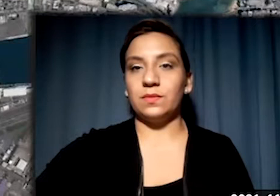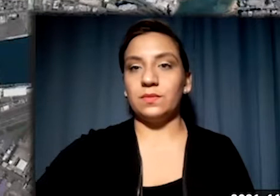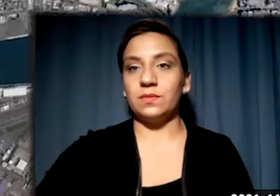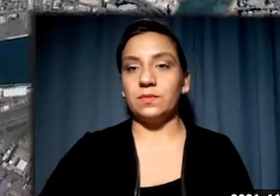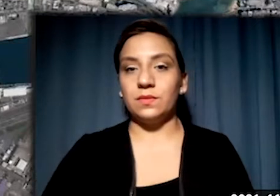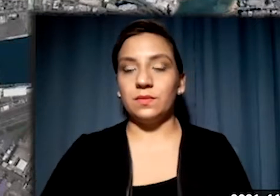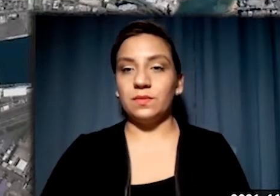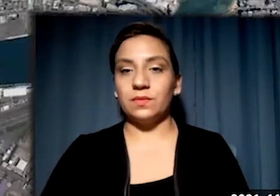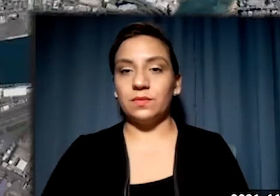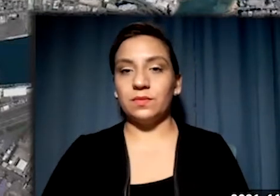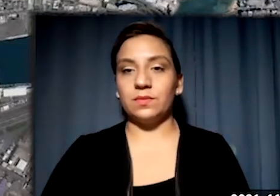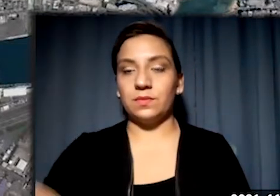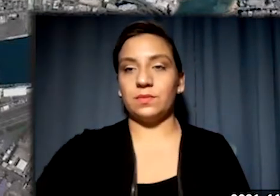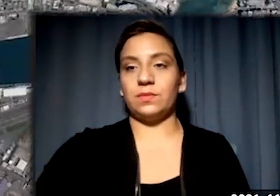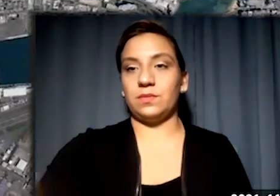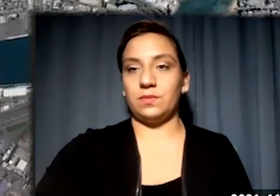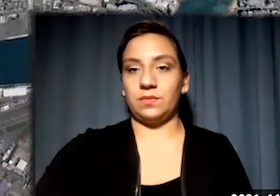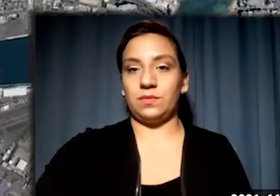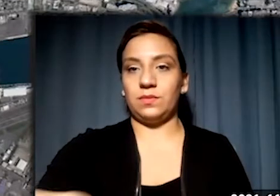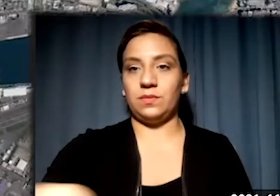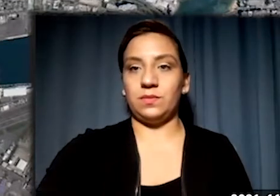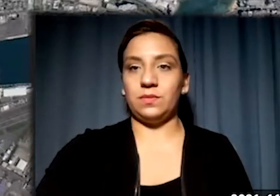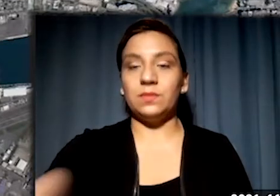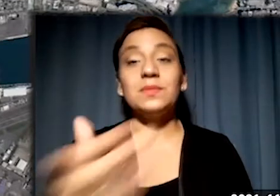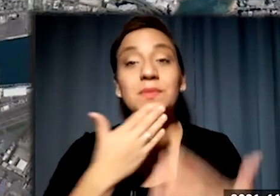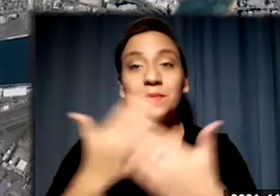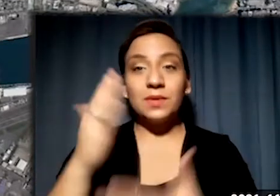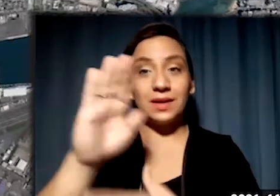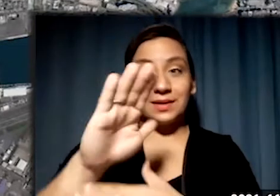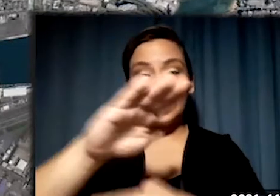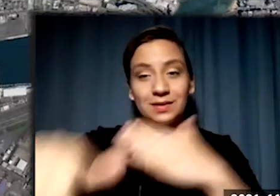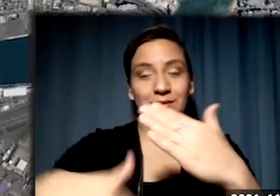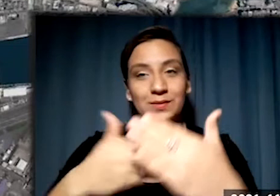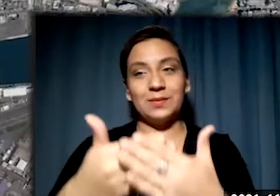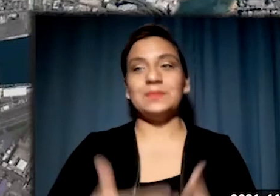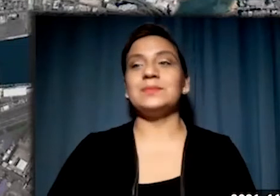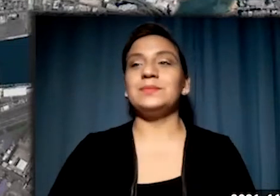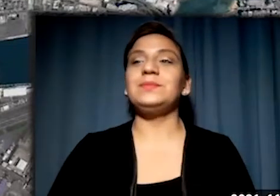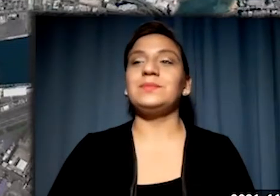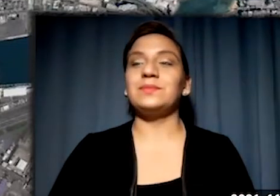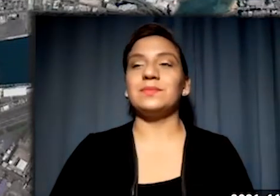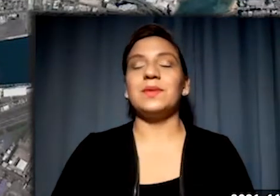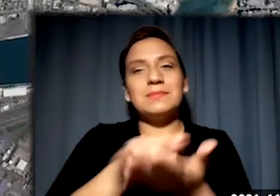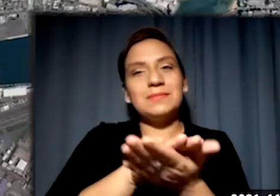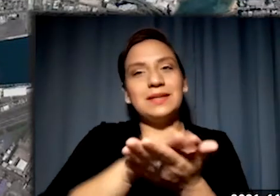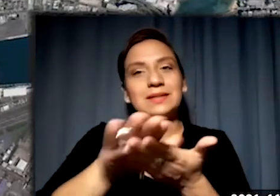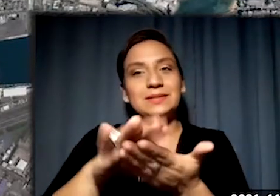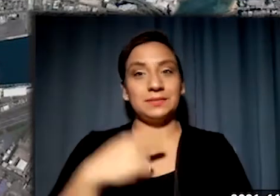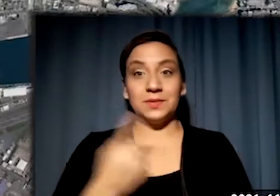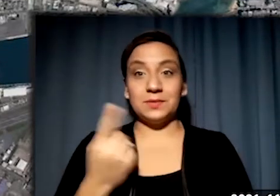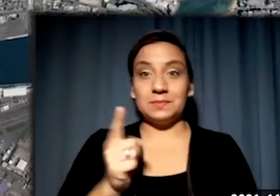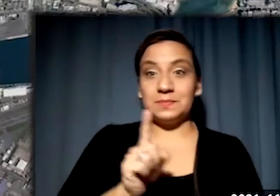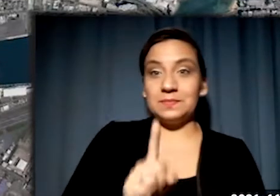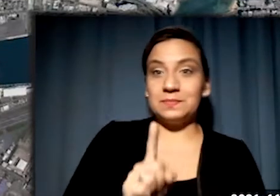Good evening to all. It is my pleasure to address you directly from the State Historic Preservation Office located